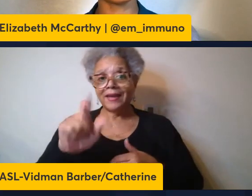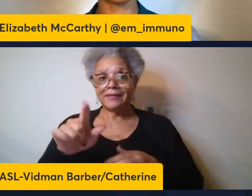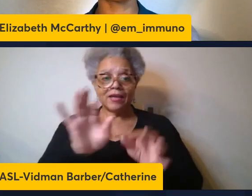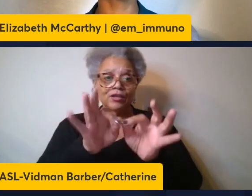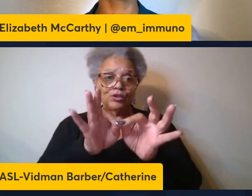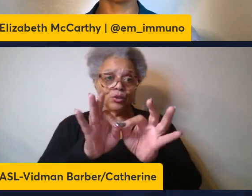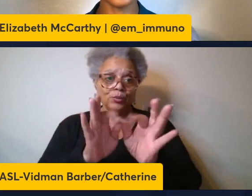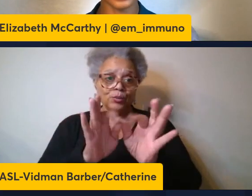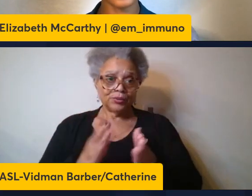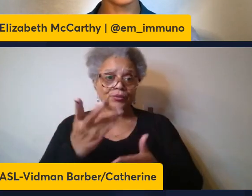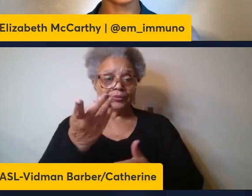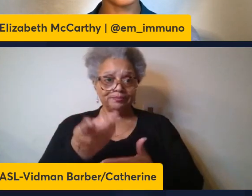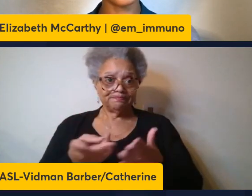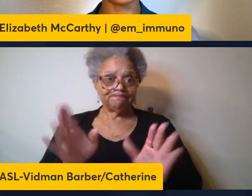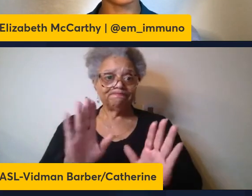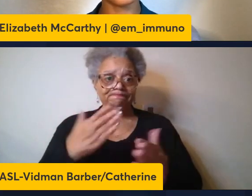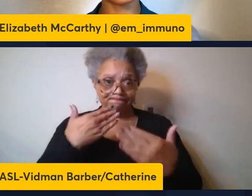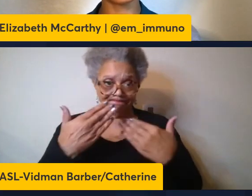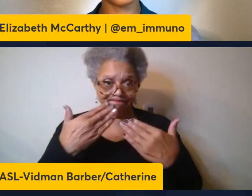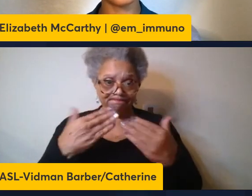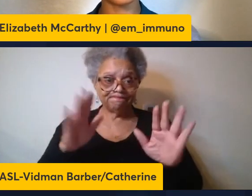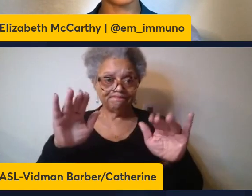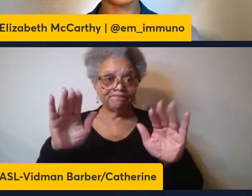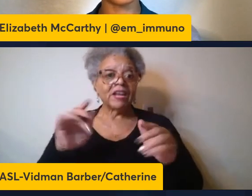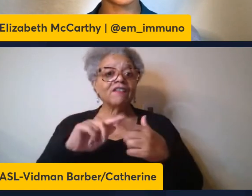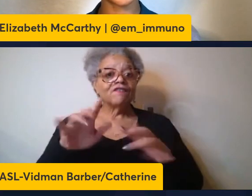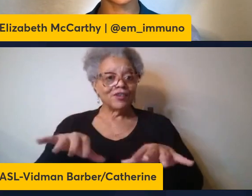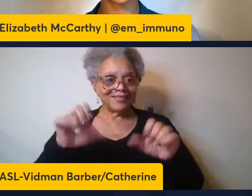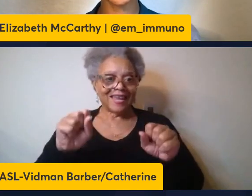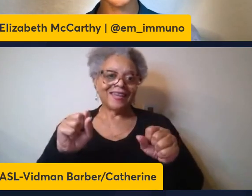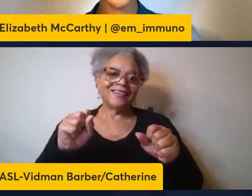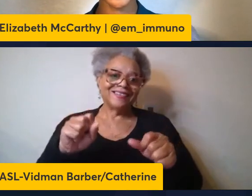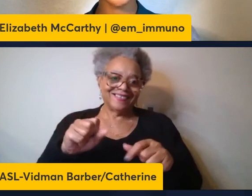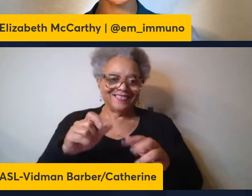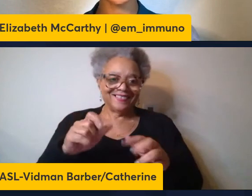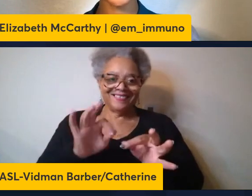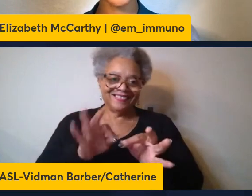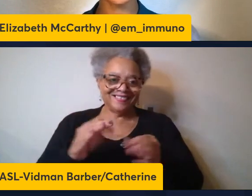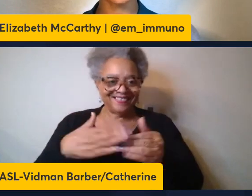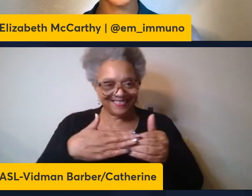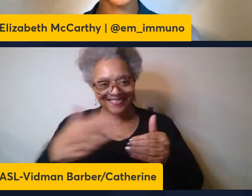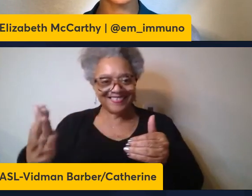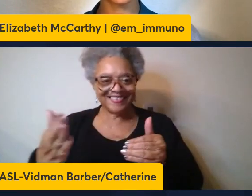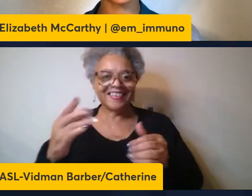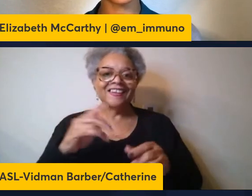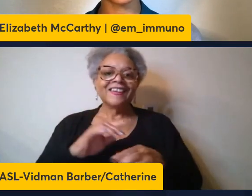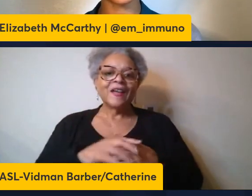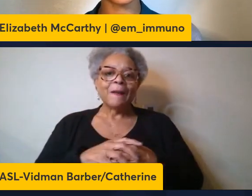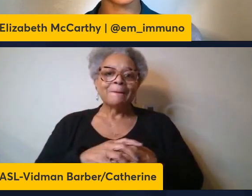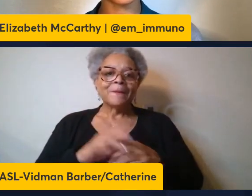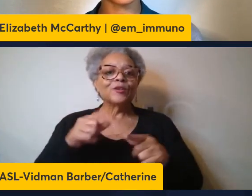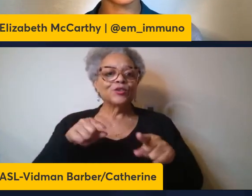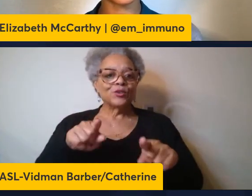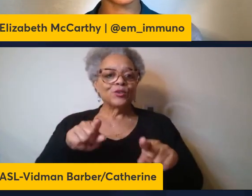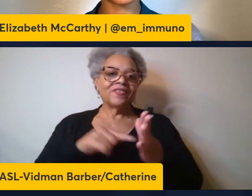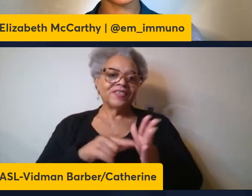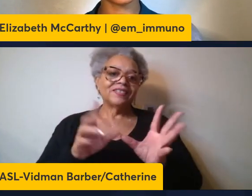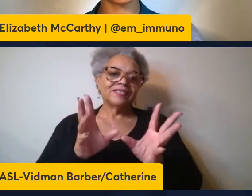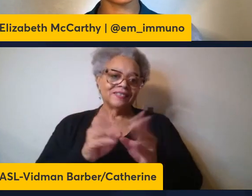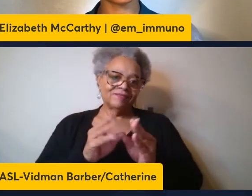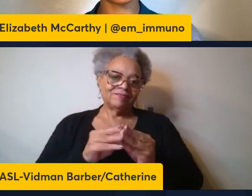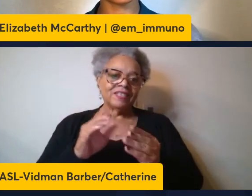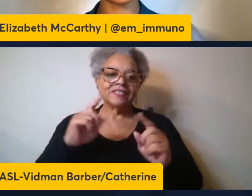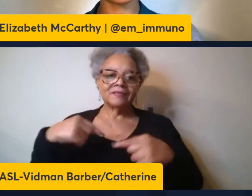interpreters for taking on the fly all what we've saying during this session. It's been